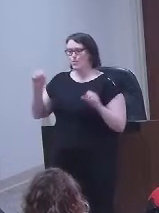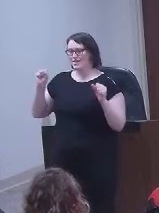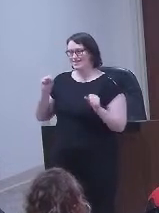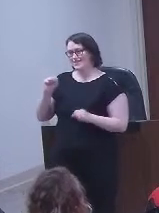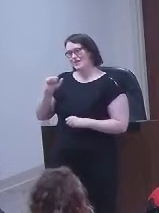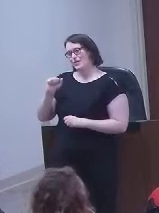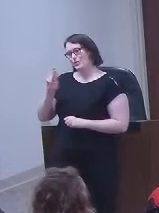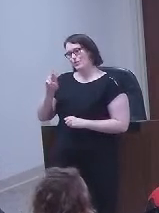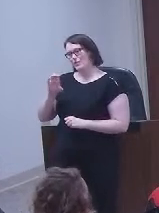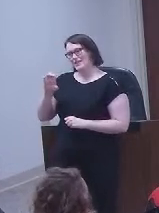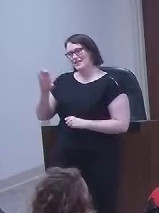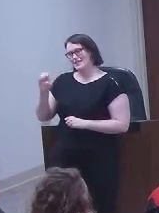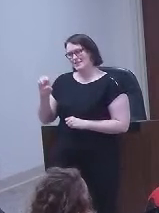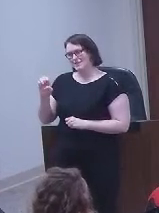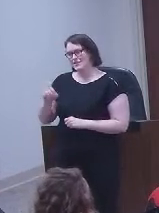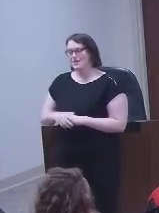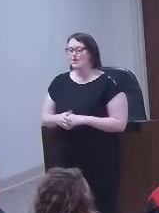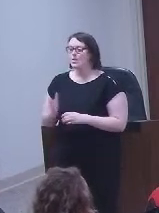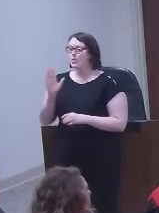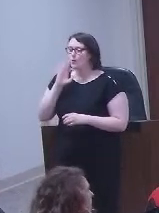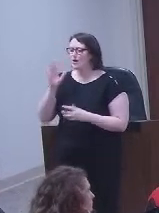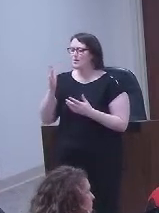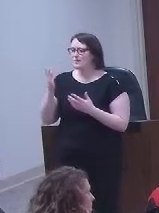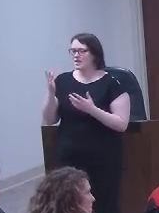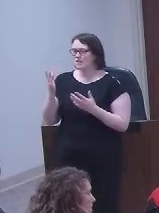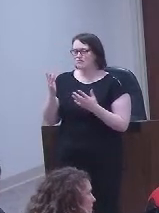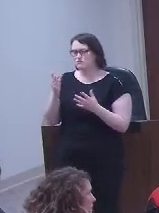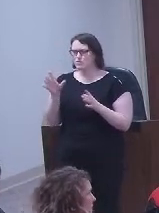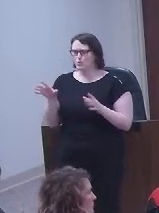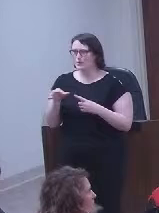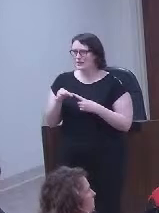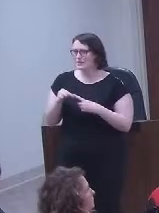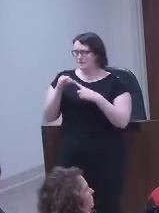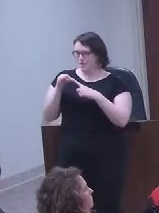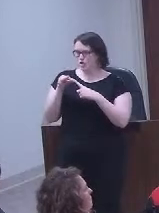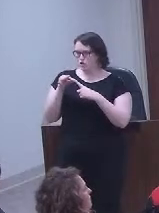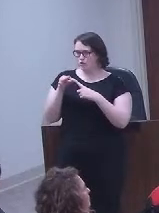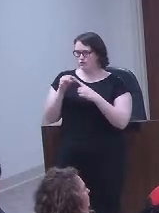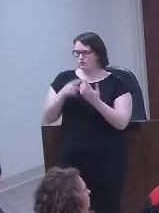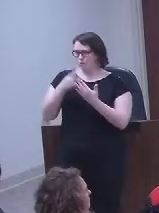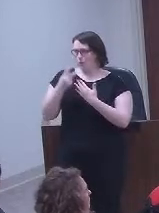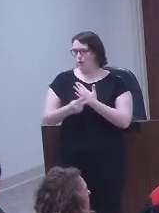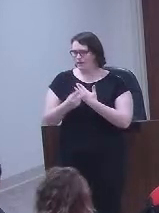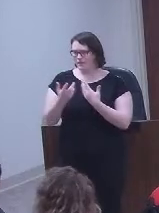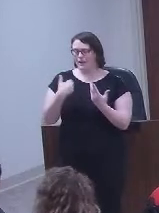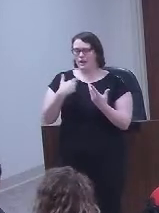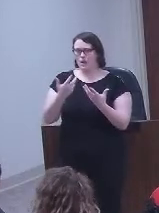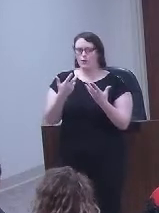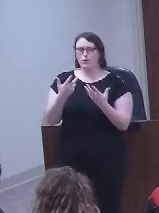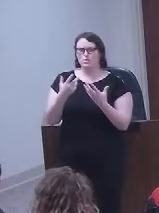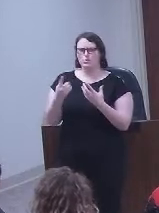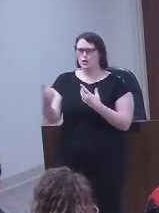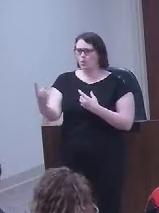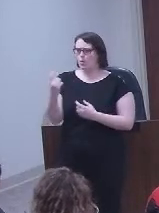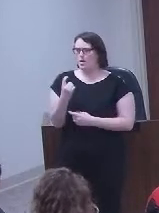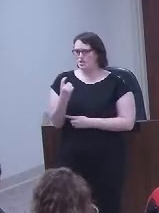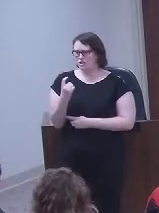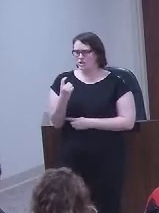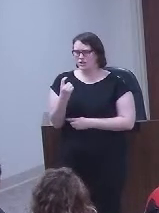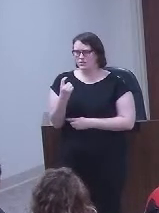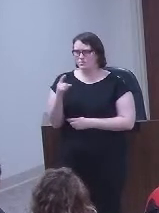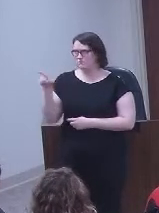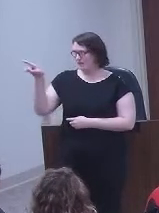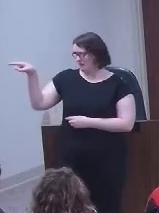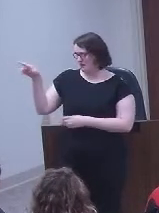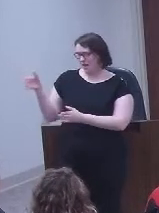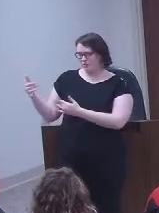Reese. We will be getting to a special program, but I just want to, there was a question over in the reception. They